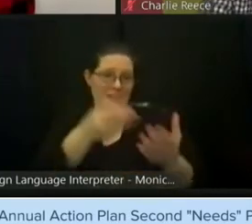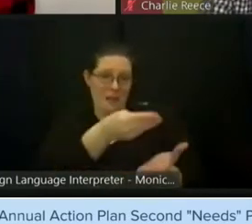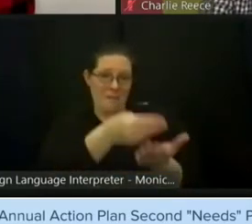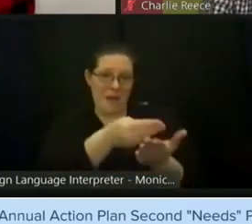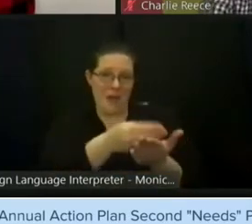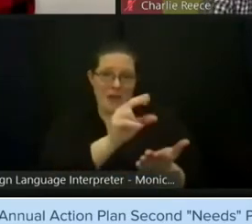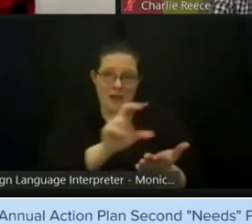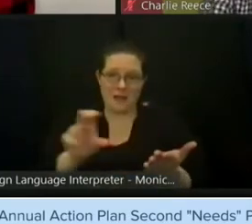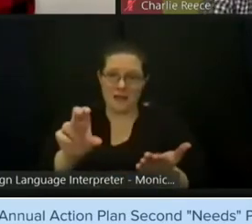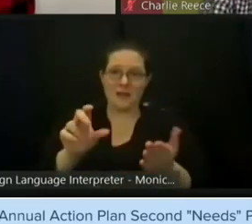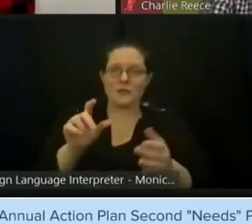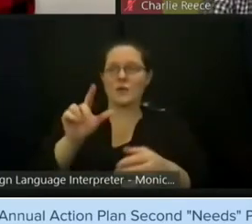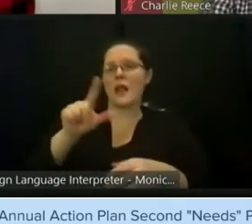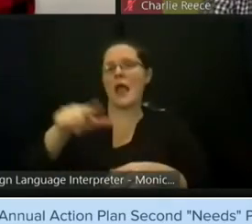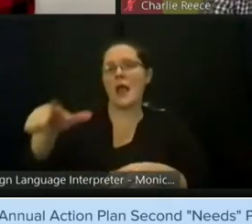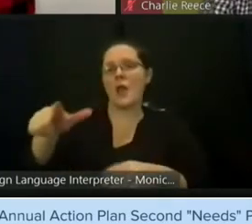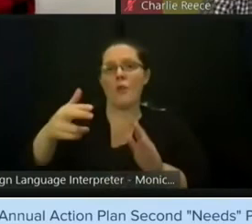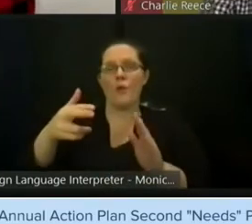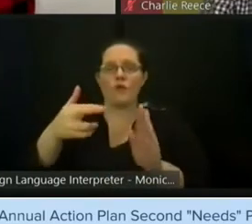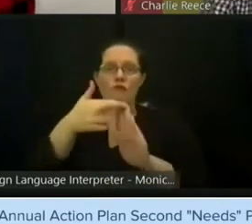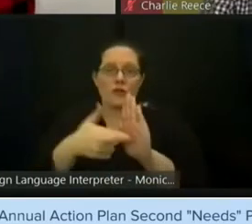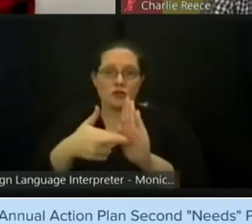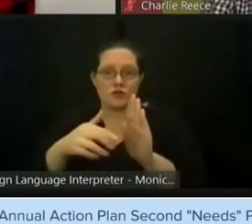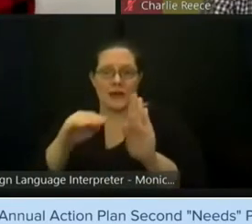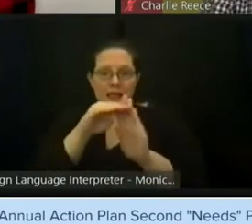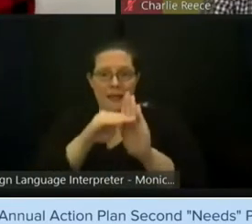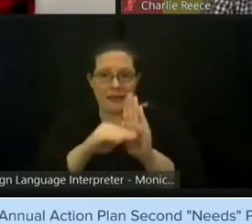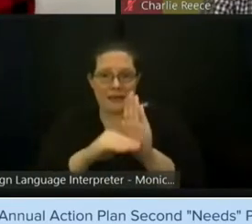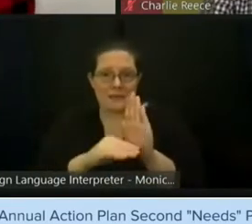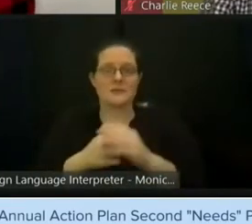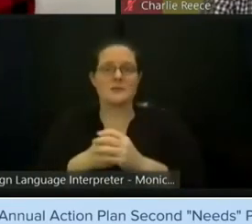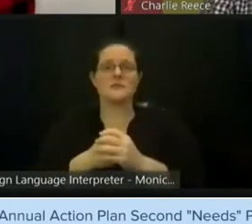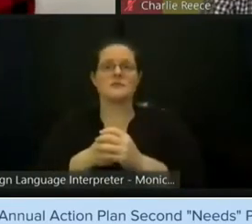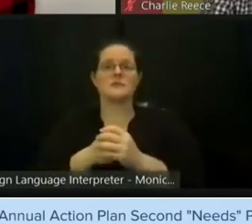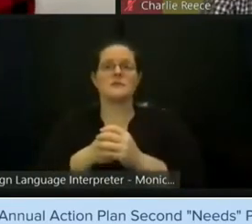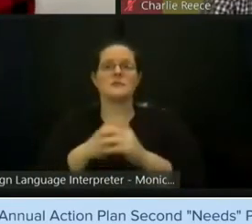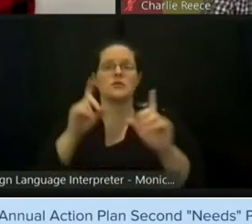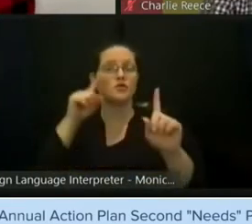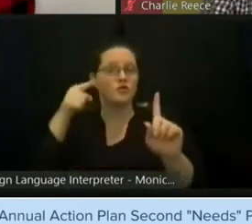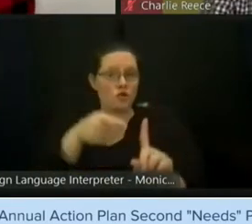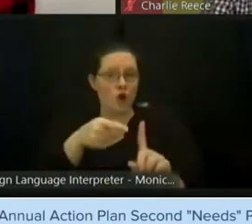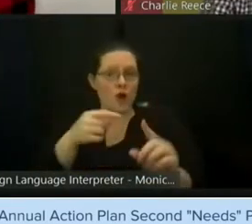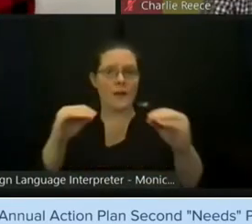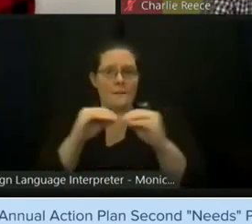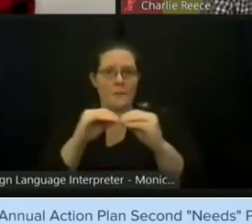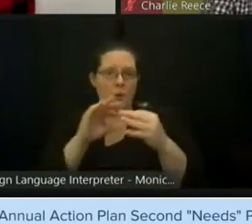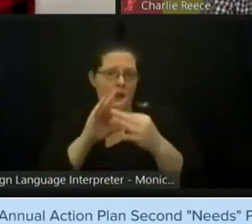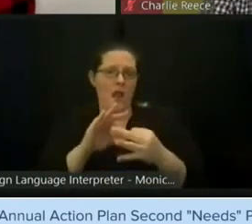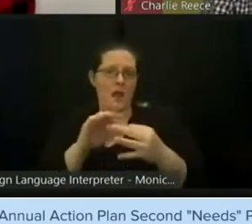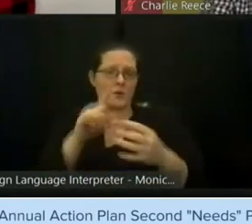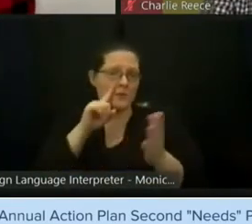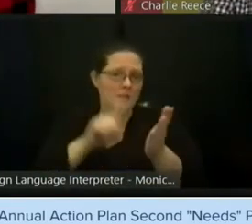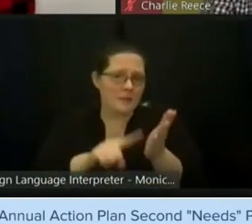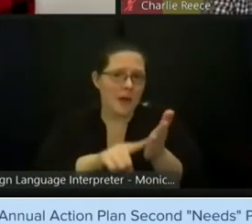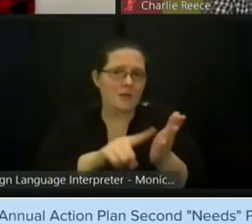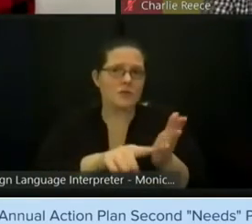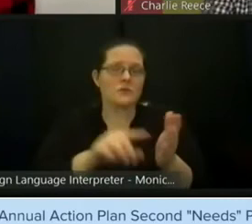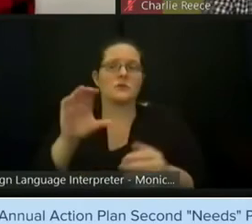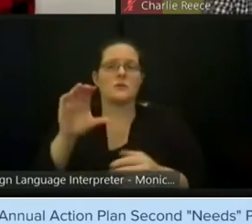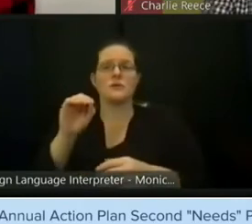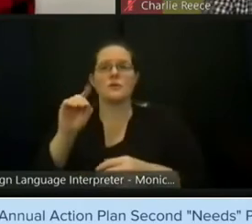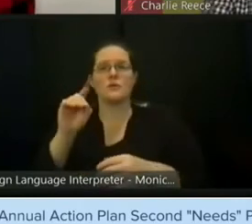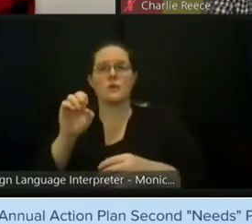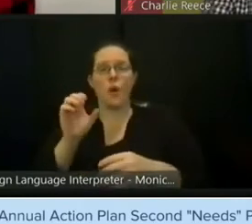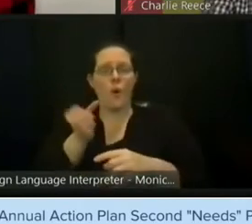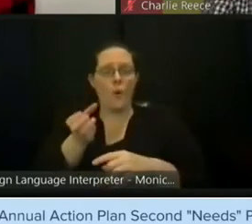registry, towards more aggressive, targeting in terms of inspections and code enforcement to